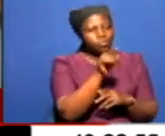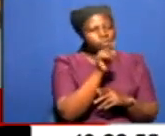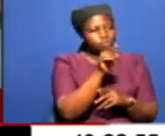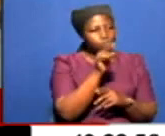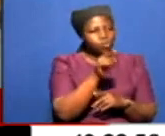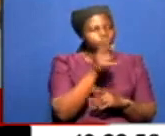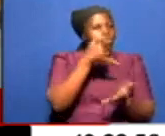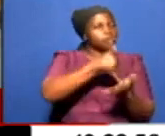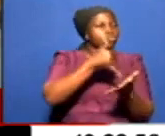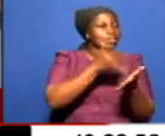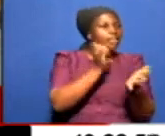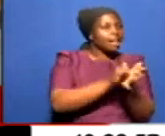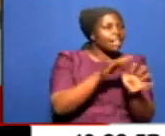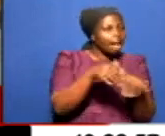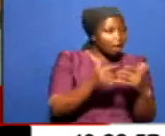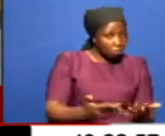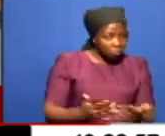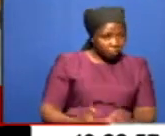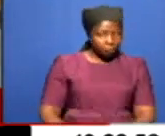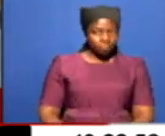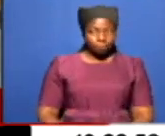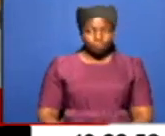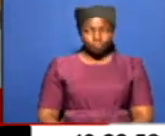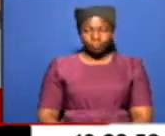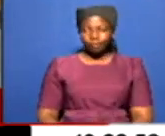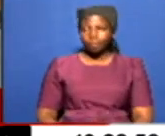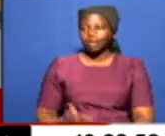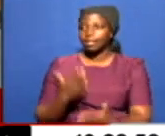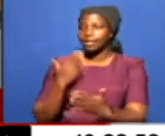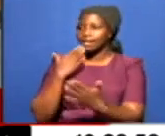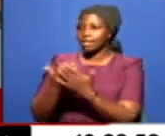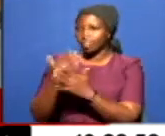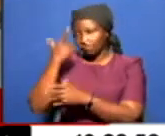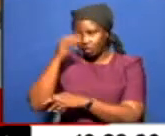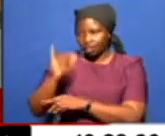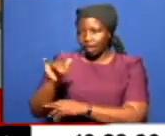How do you include that as well? Thank you for that question.